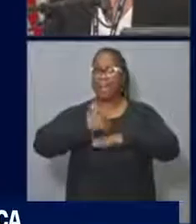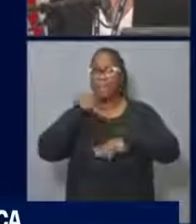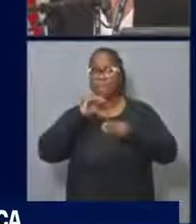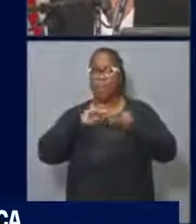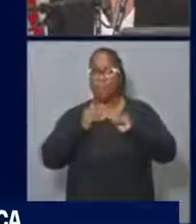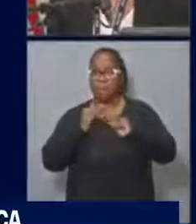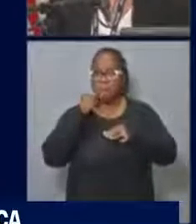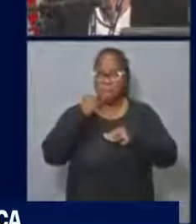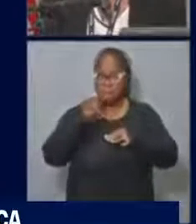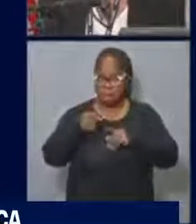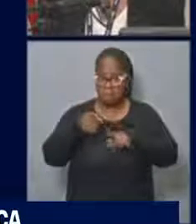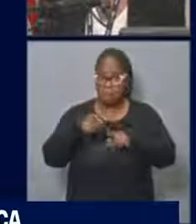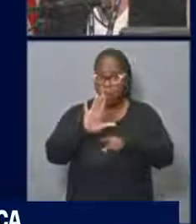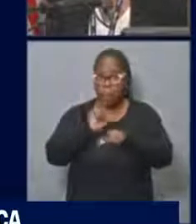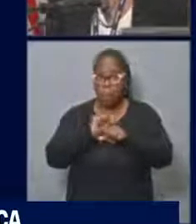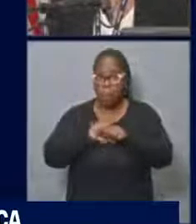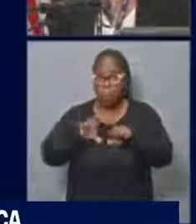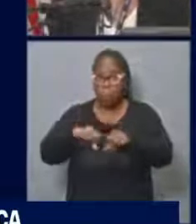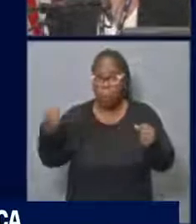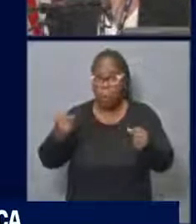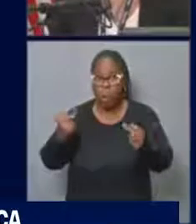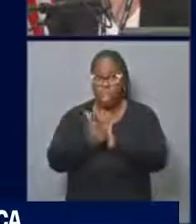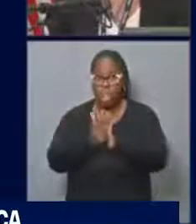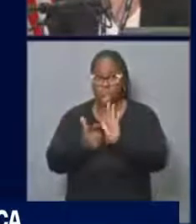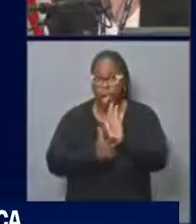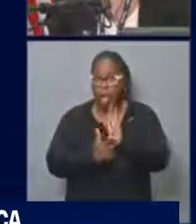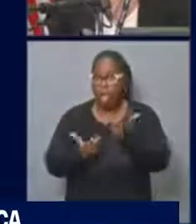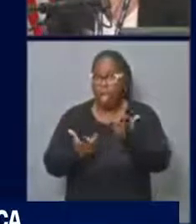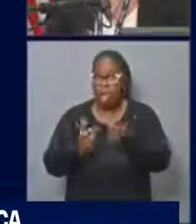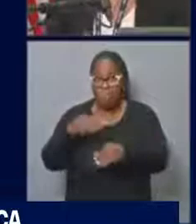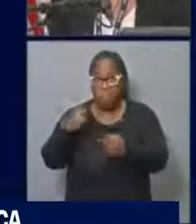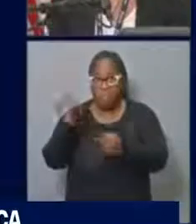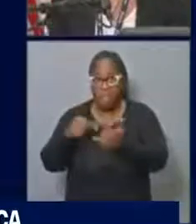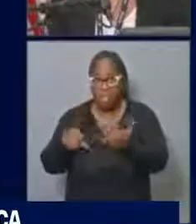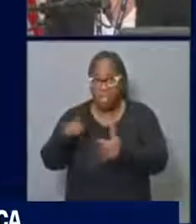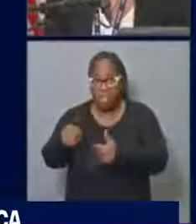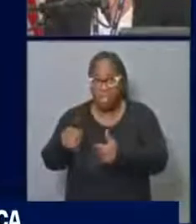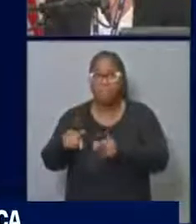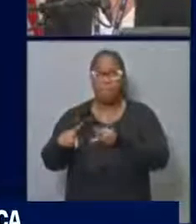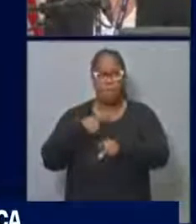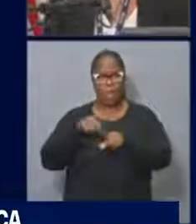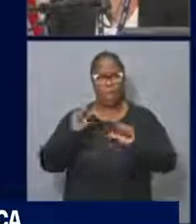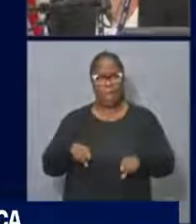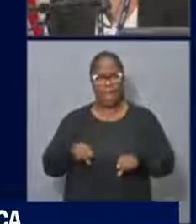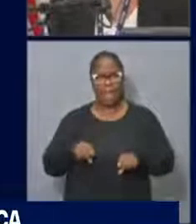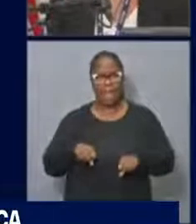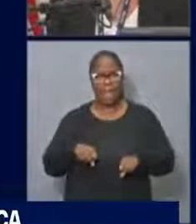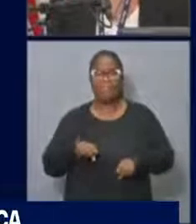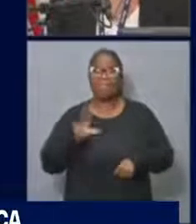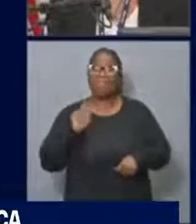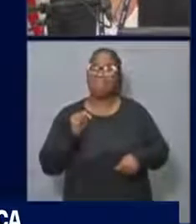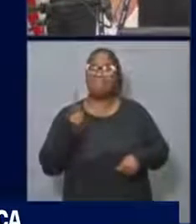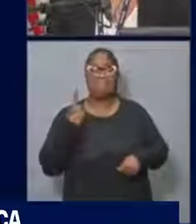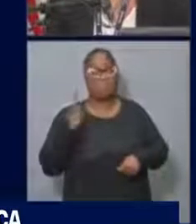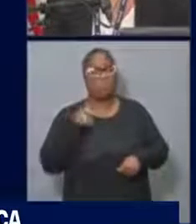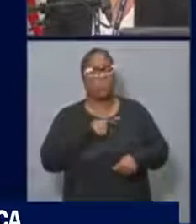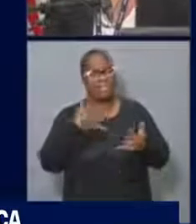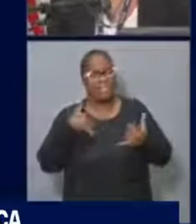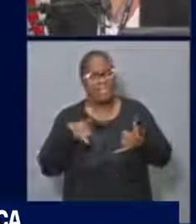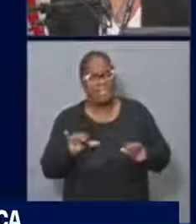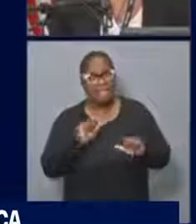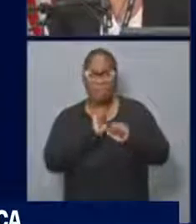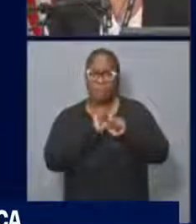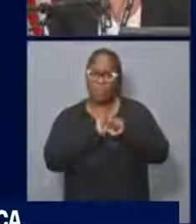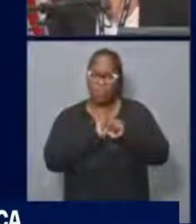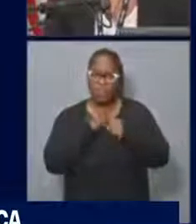done in partnership with the businesses so that they can make sure that all workers are protected. We all share a